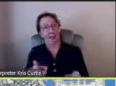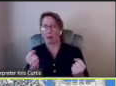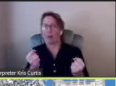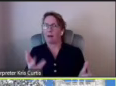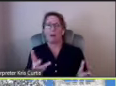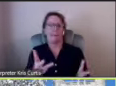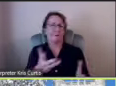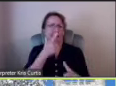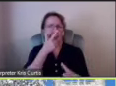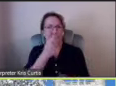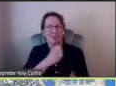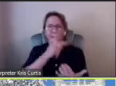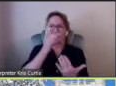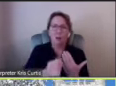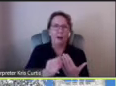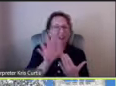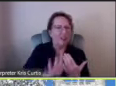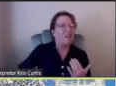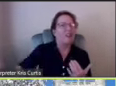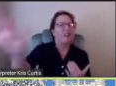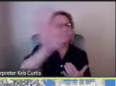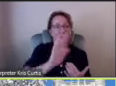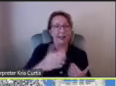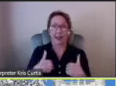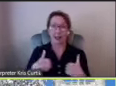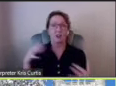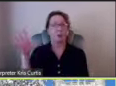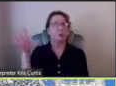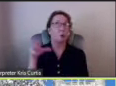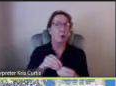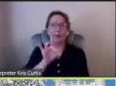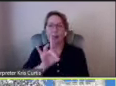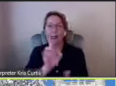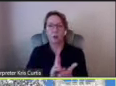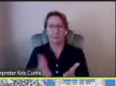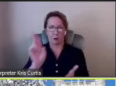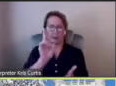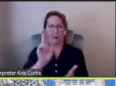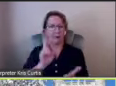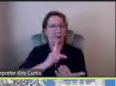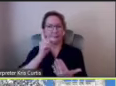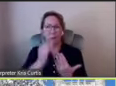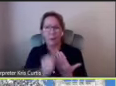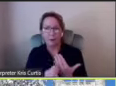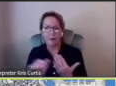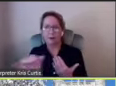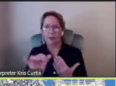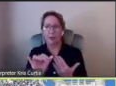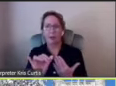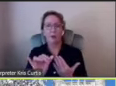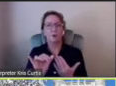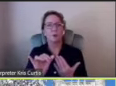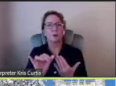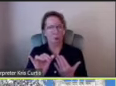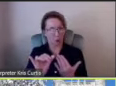projects across our network, which has 8 universities. And the projects are all co-developed with our community partners